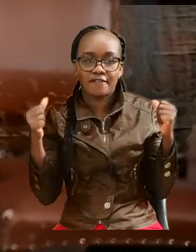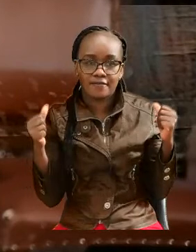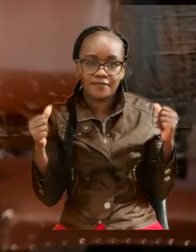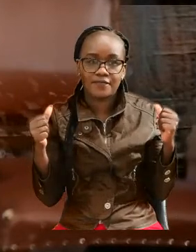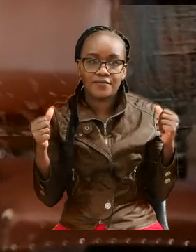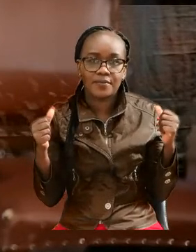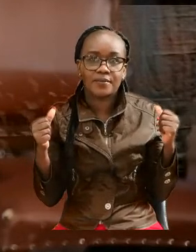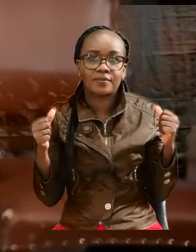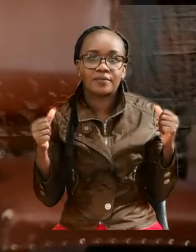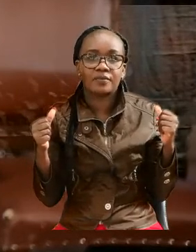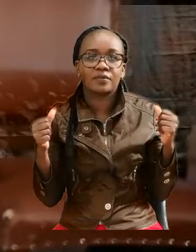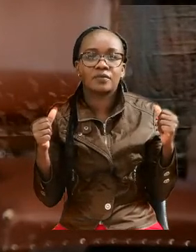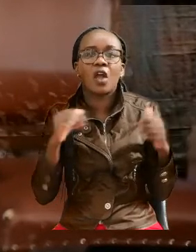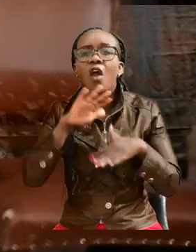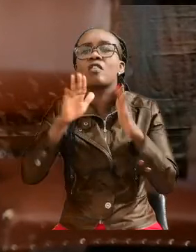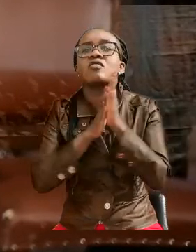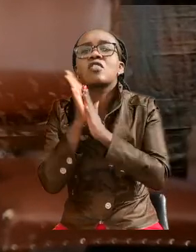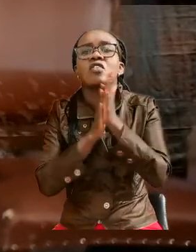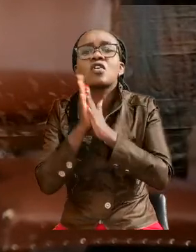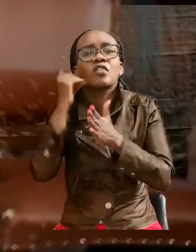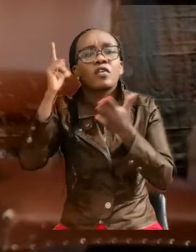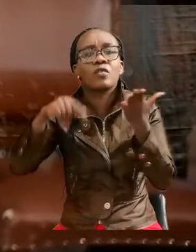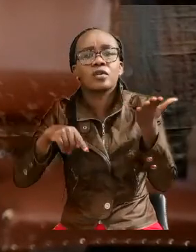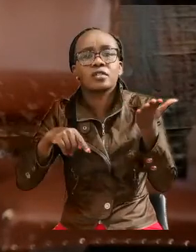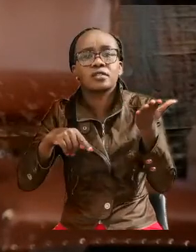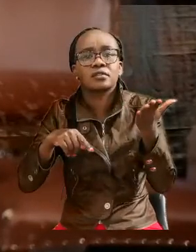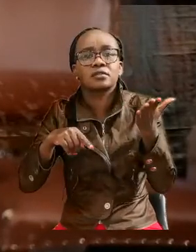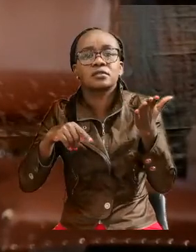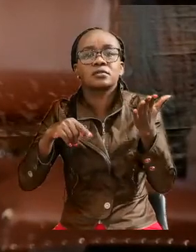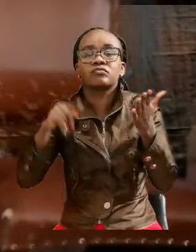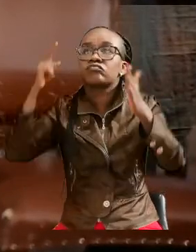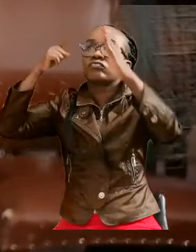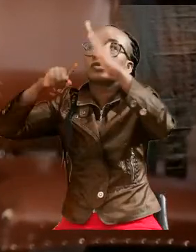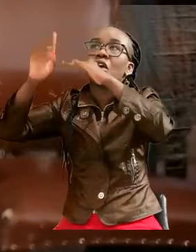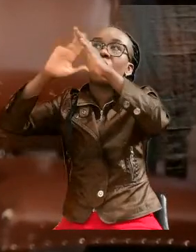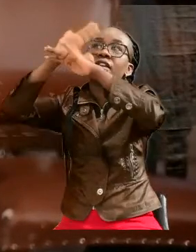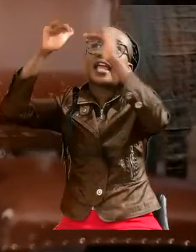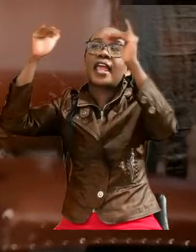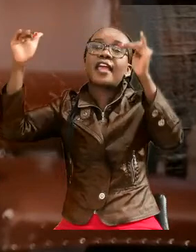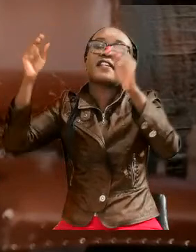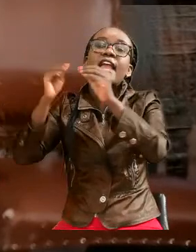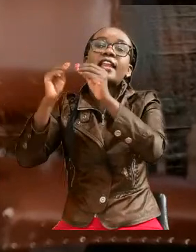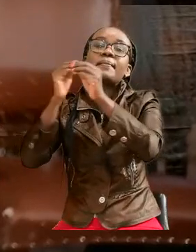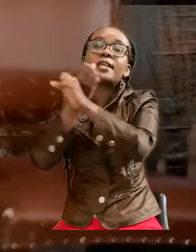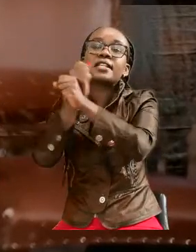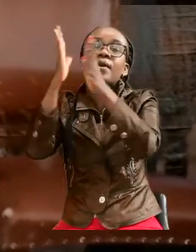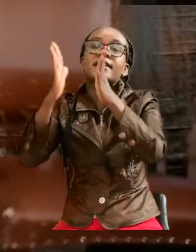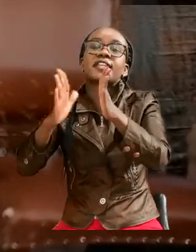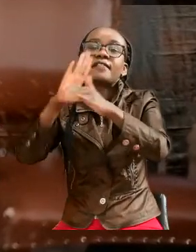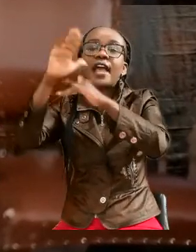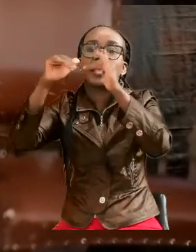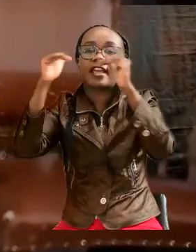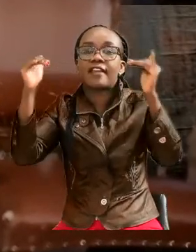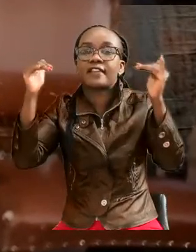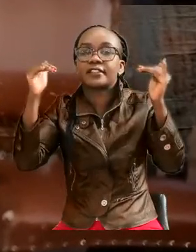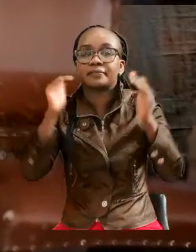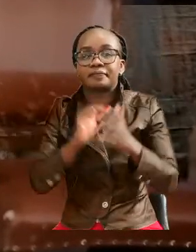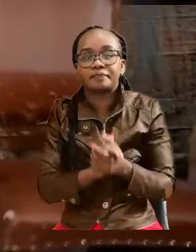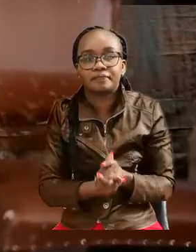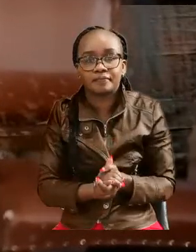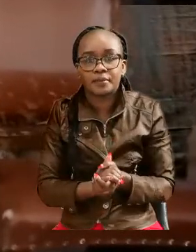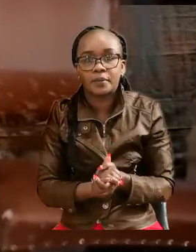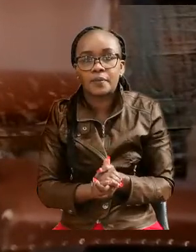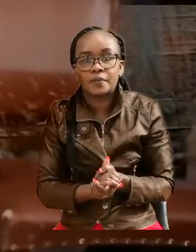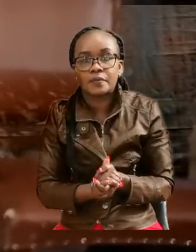What are we all longing for? We are all longing to go and meet our Savior in heaven, isn't it? And